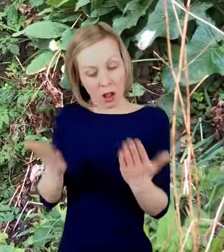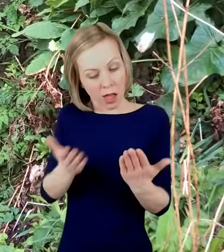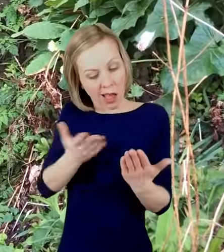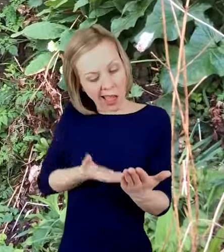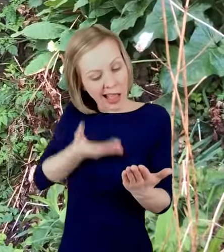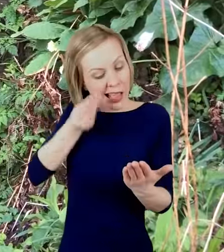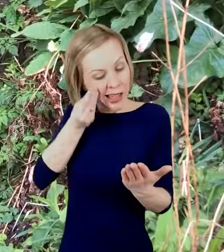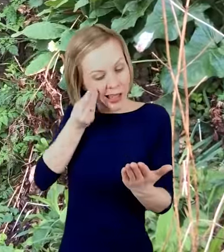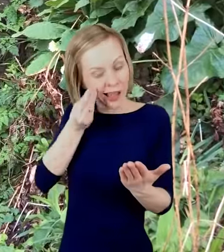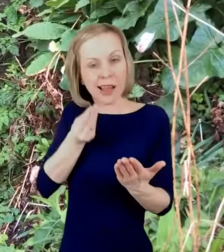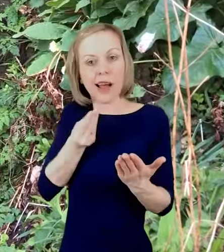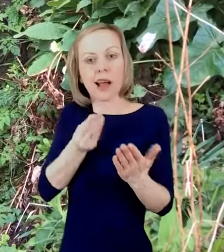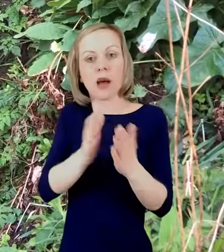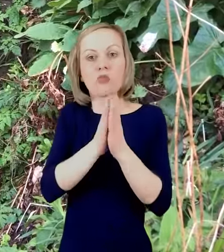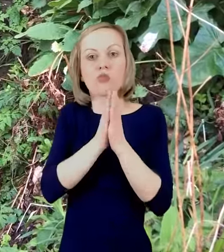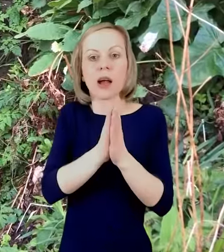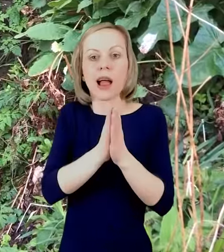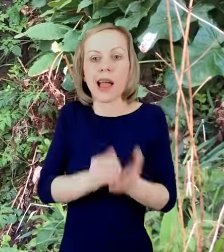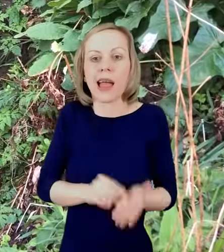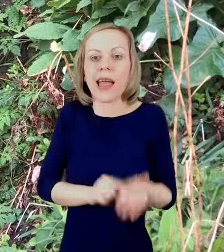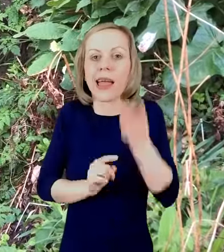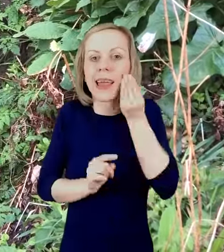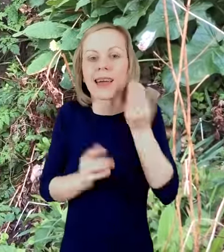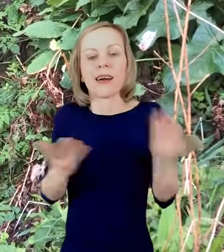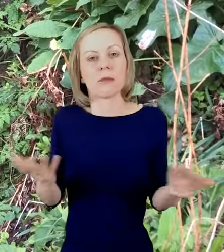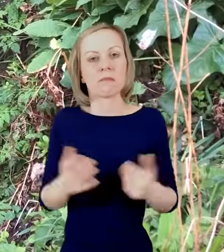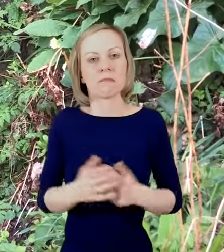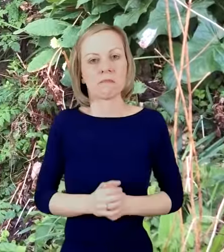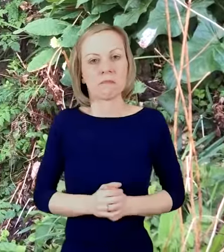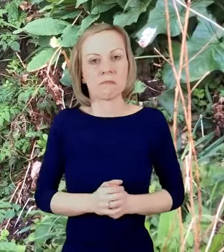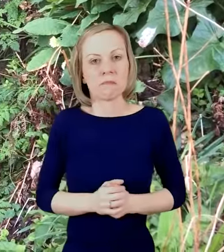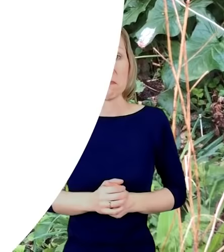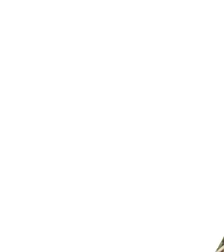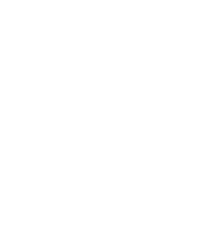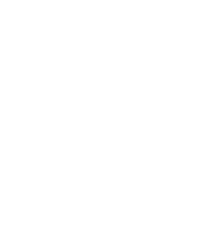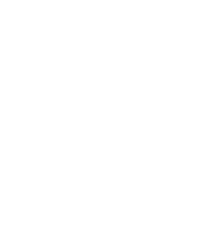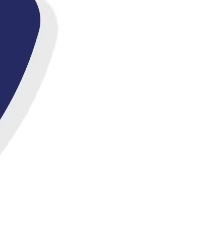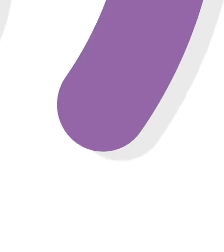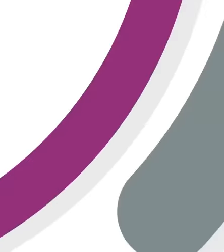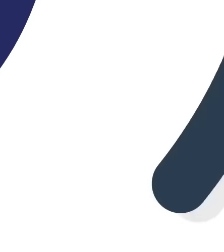can hear him speak through the Bible and through prayer.